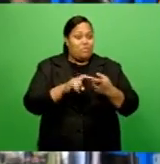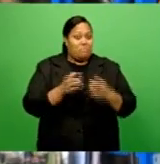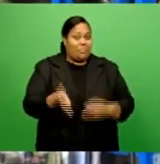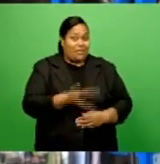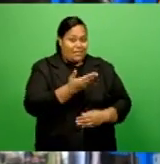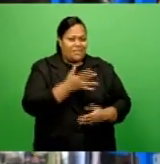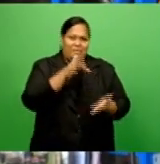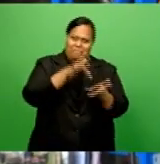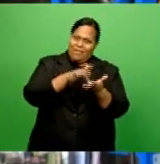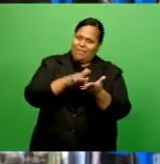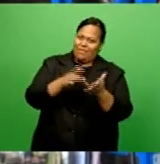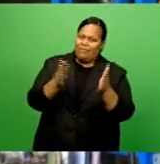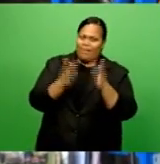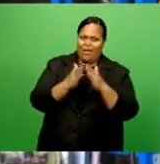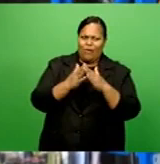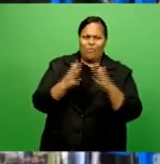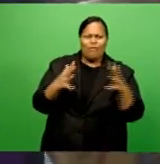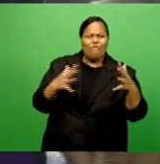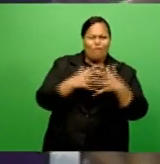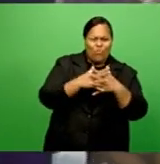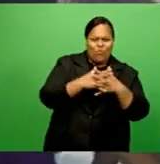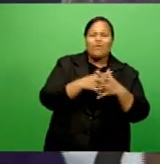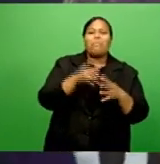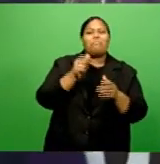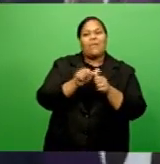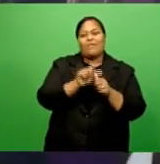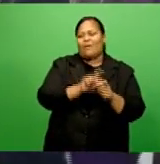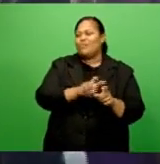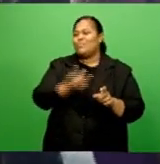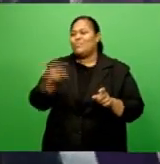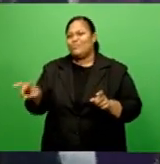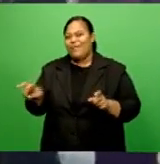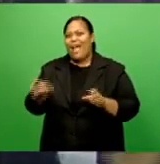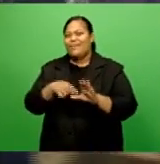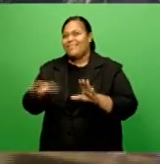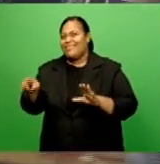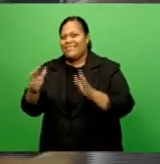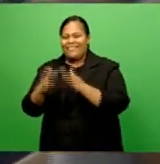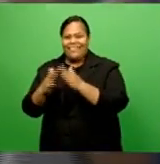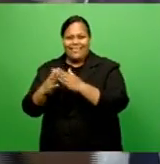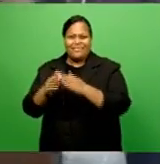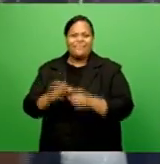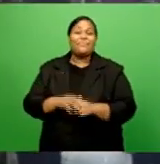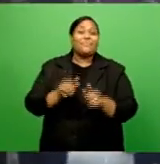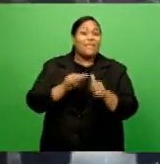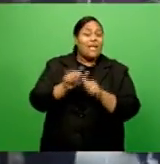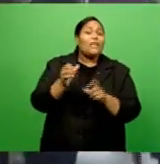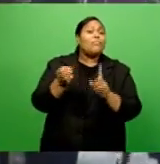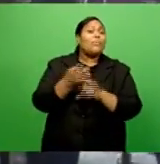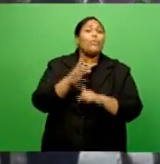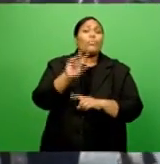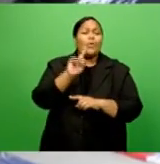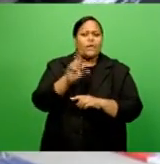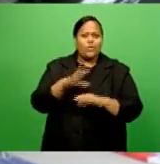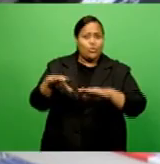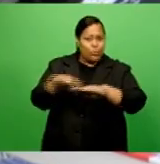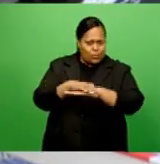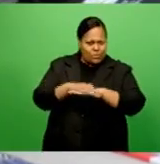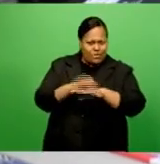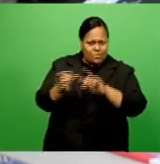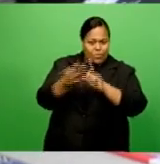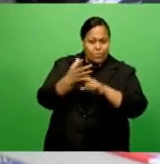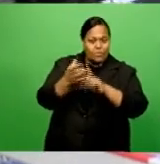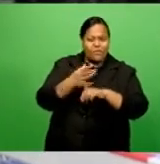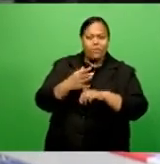middle of town, much more full, better to come out here. An important component of getting back to school are shoes, and parents are leaning more